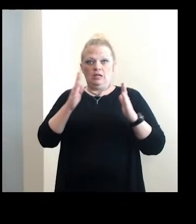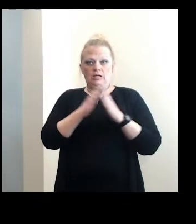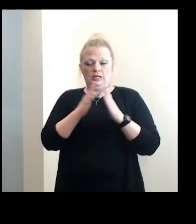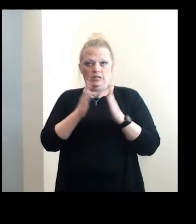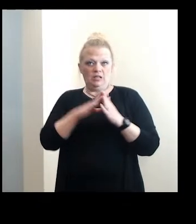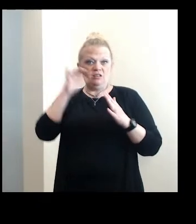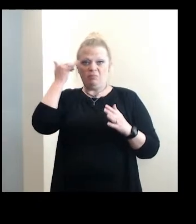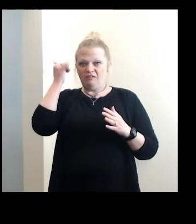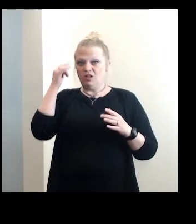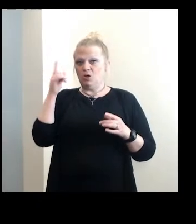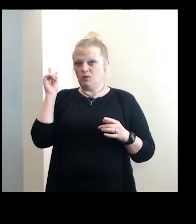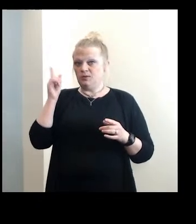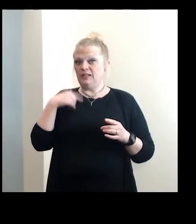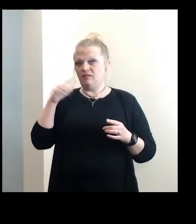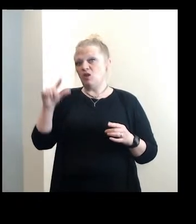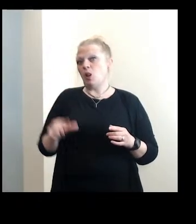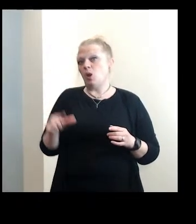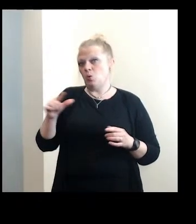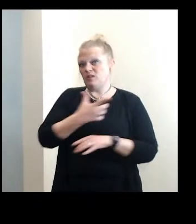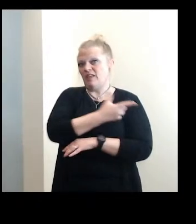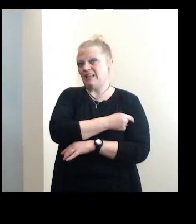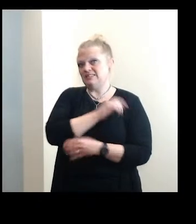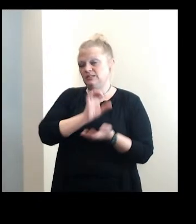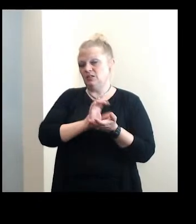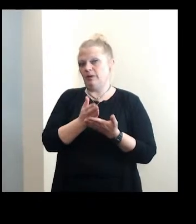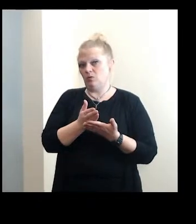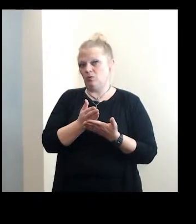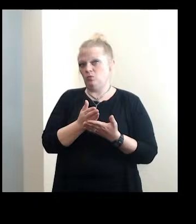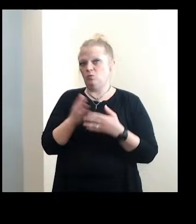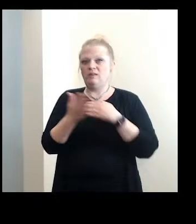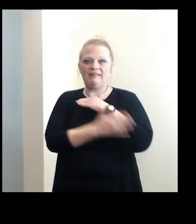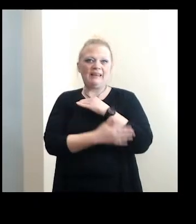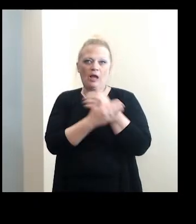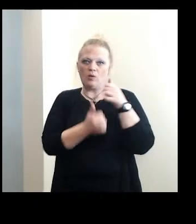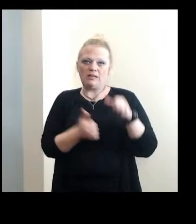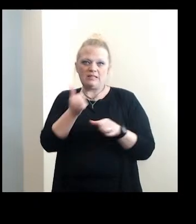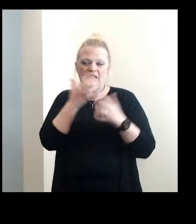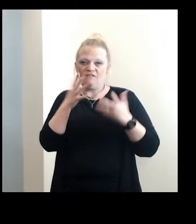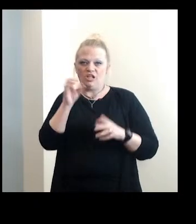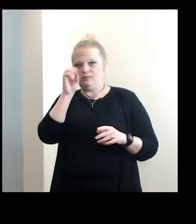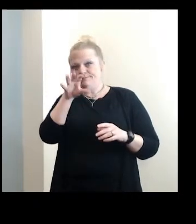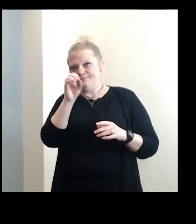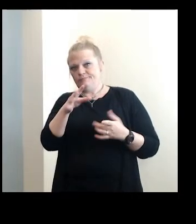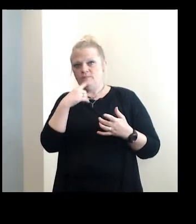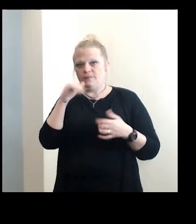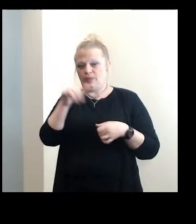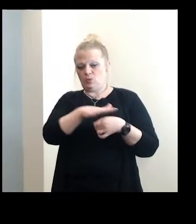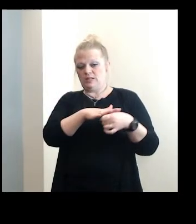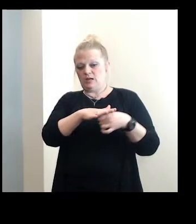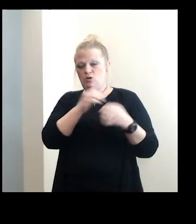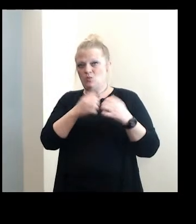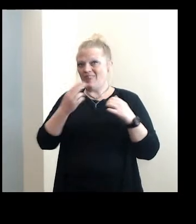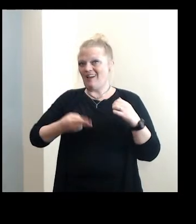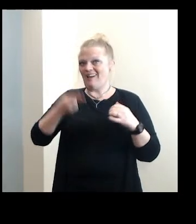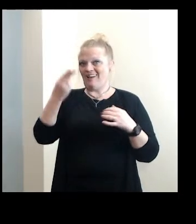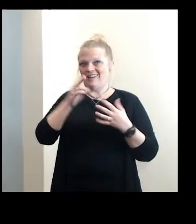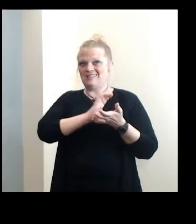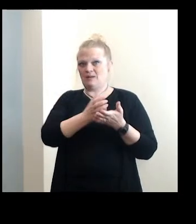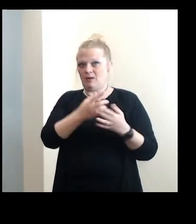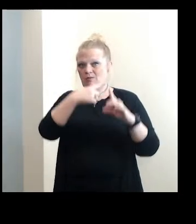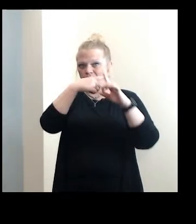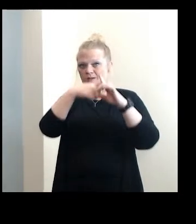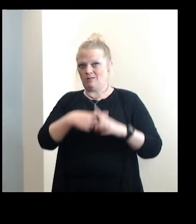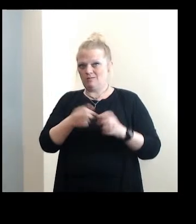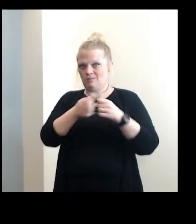city of Buffalo have the lowest vaccination rates. As the county executive noted, that those are the areas with the highest number of cases